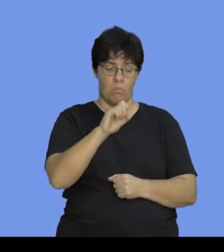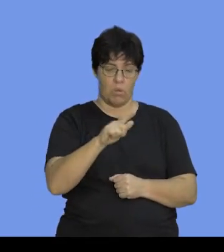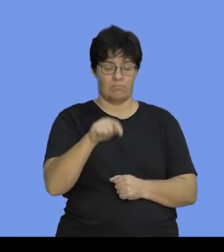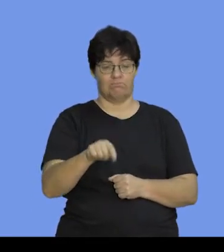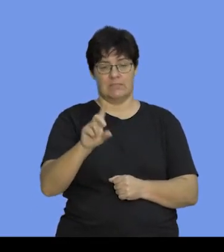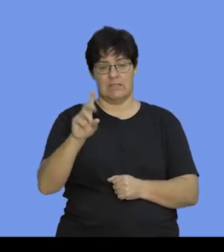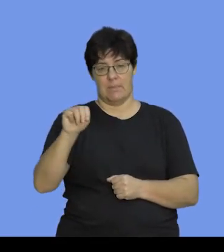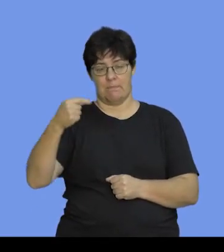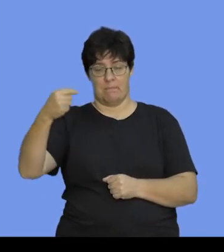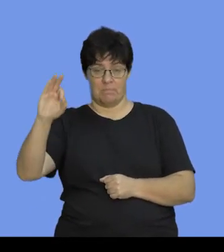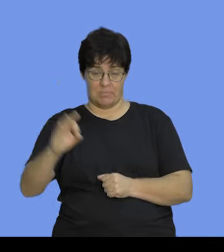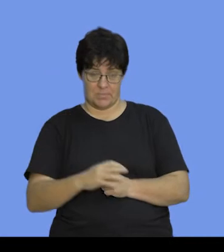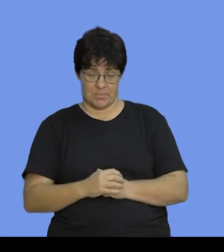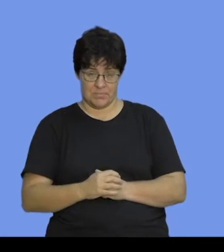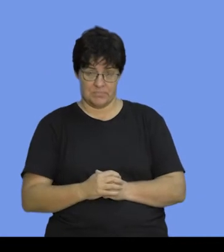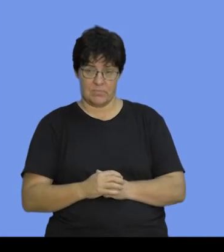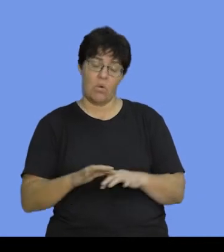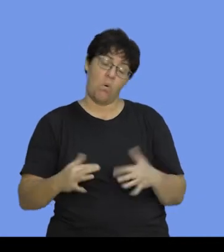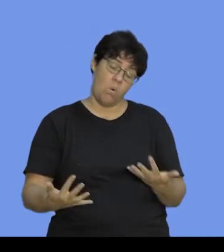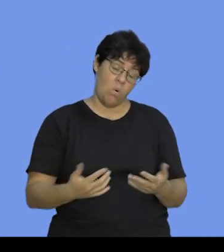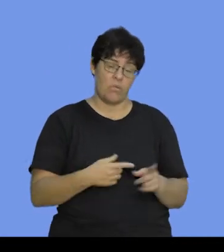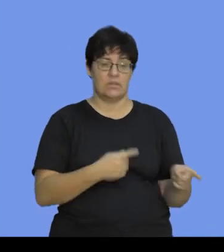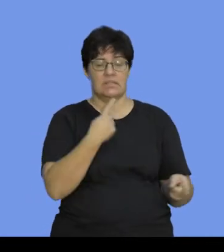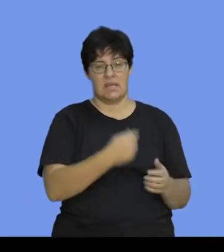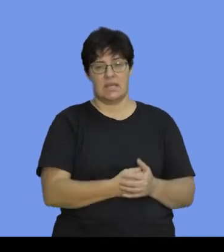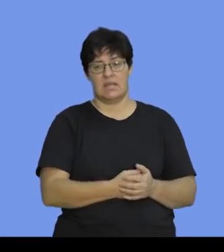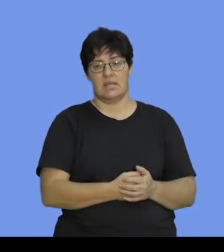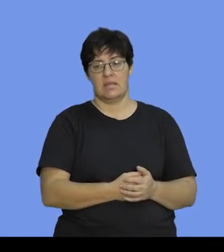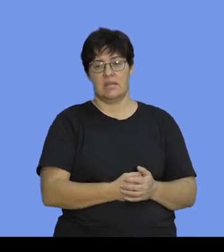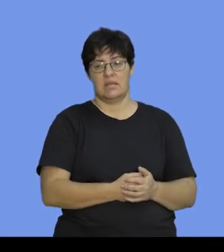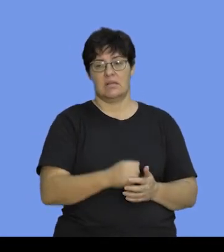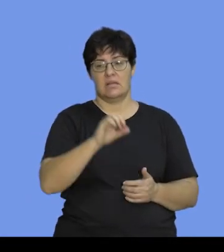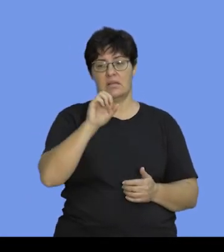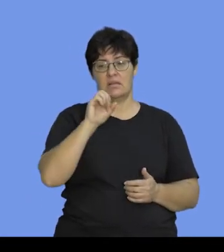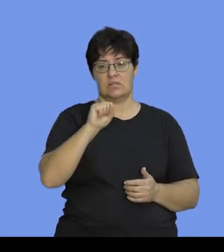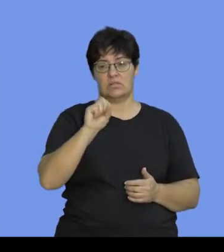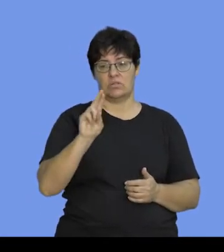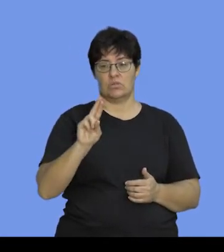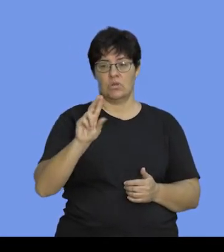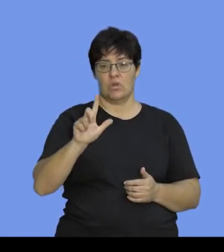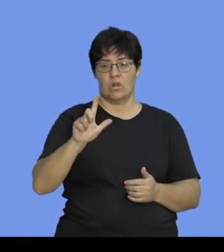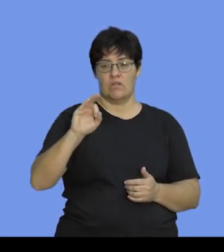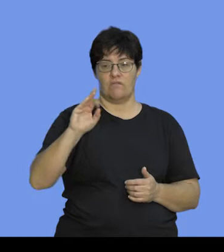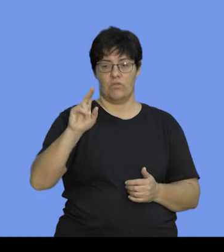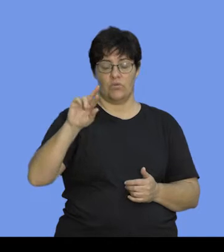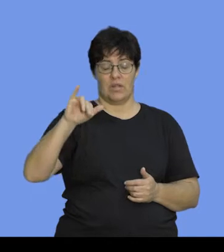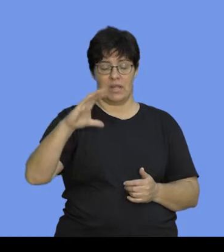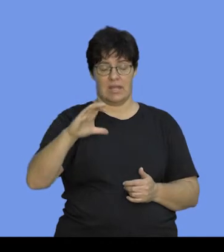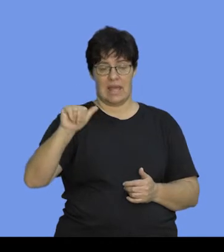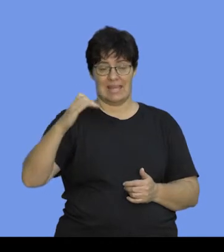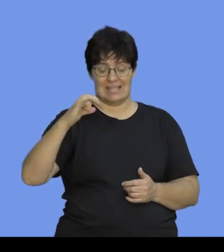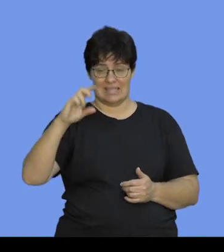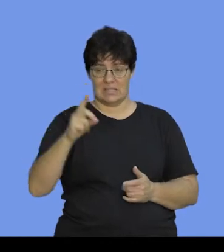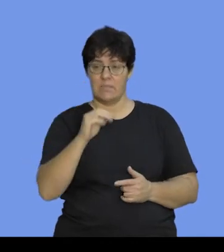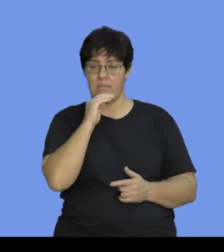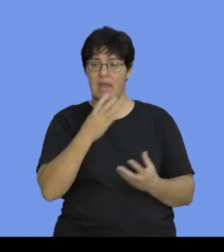decimeter. And then on the other hand, if, say, for argument's sake, we've got sulfuric acid, okay, then the